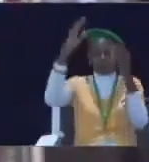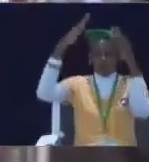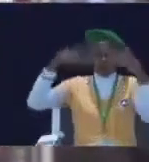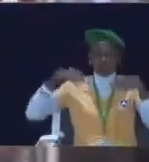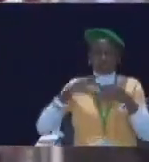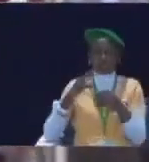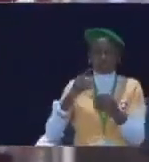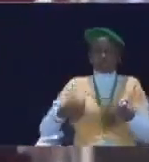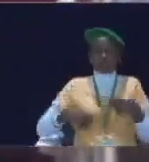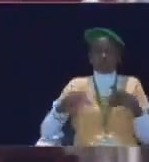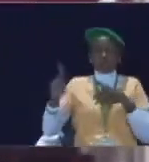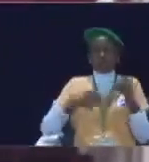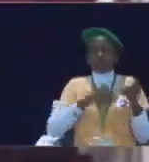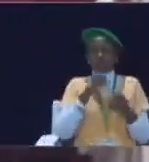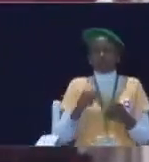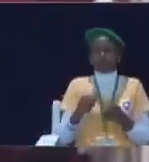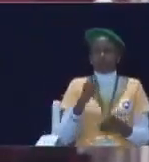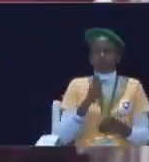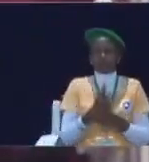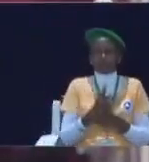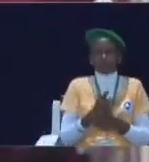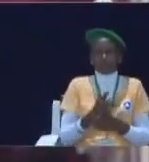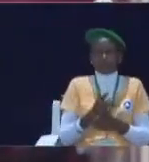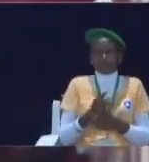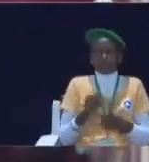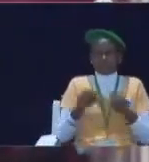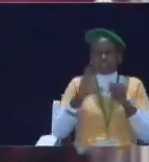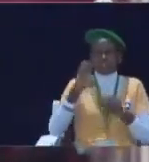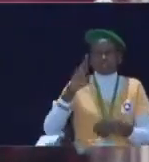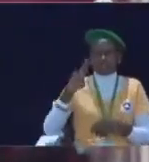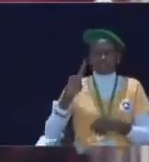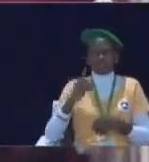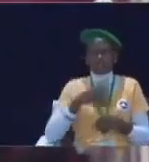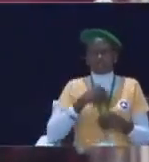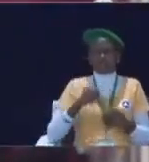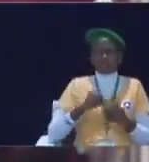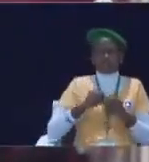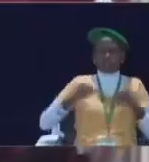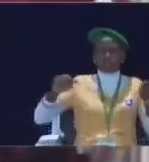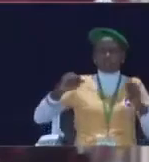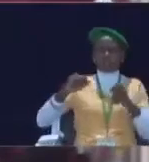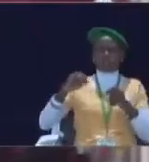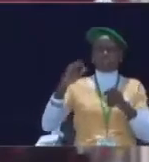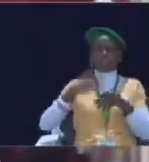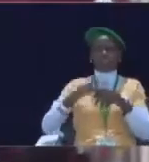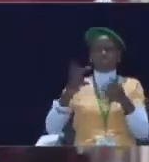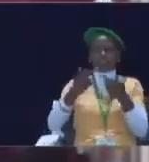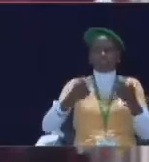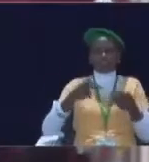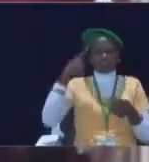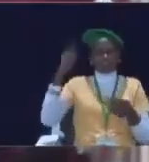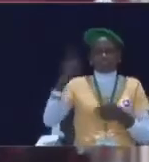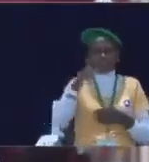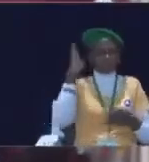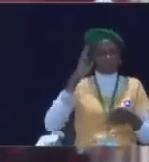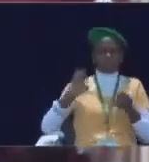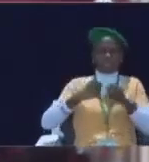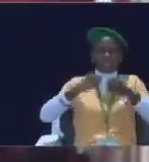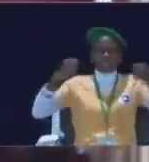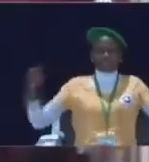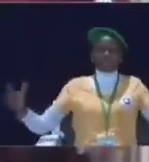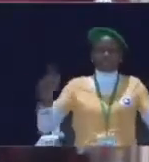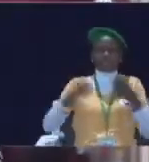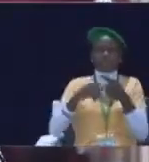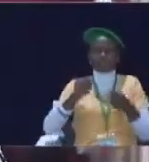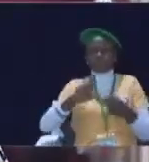Do not spare. Lengthen your cords and strengthen your stakes, For you shall expand to the right and